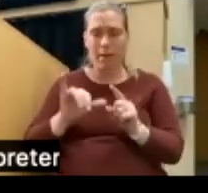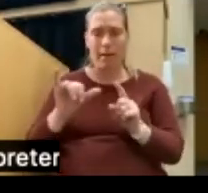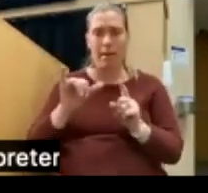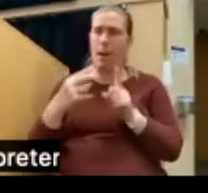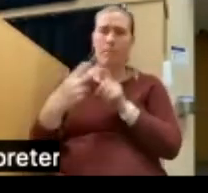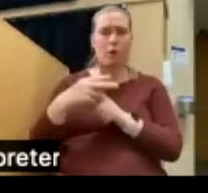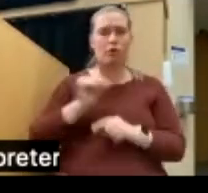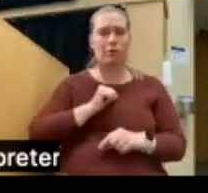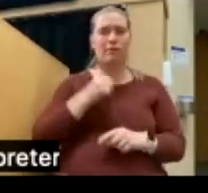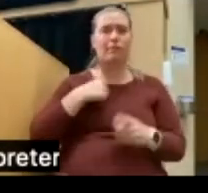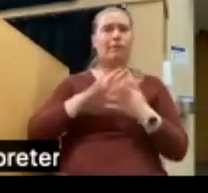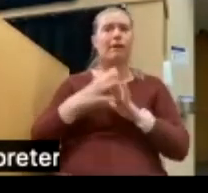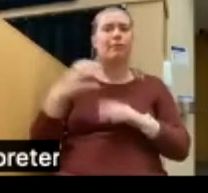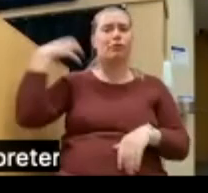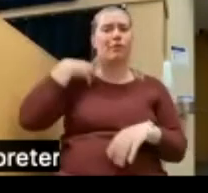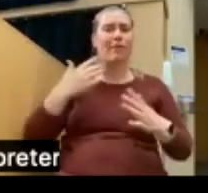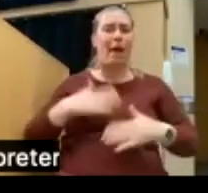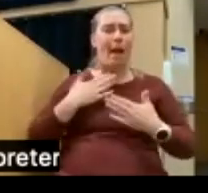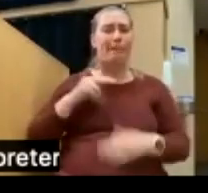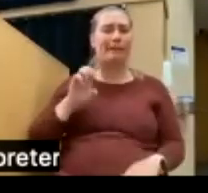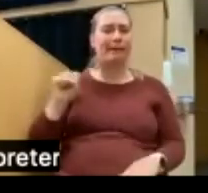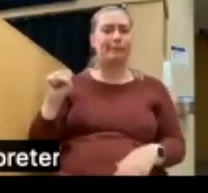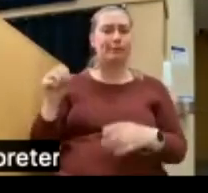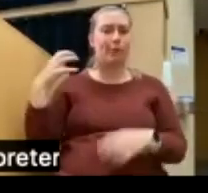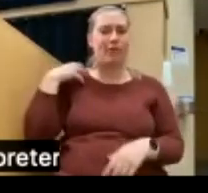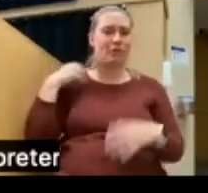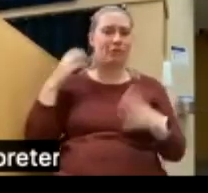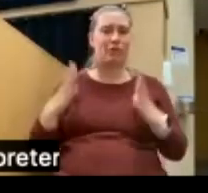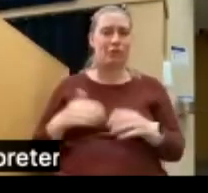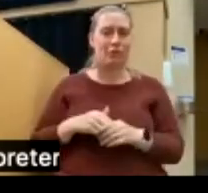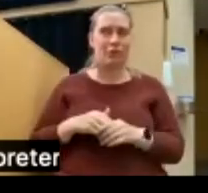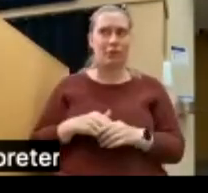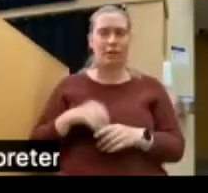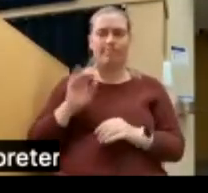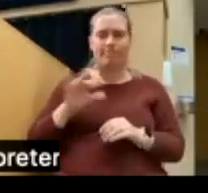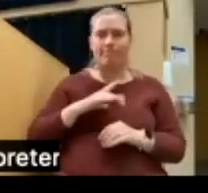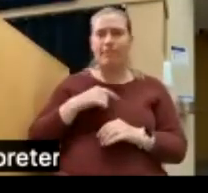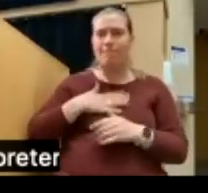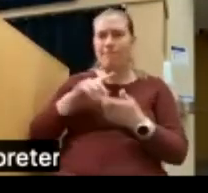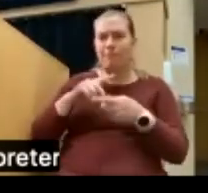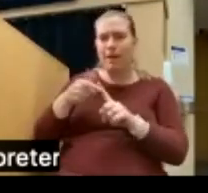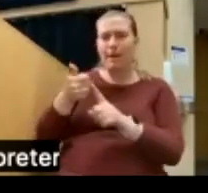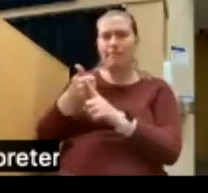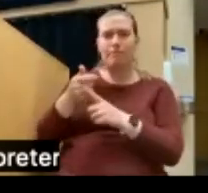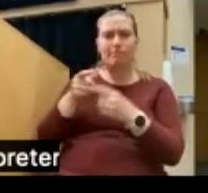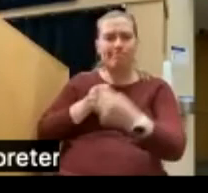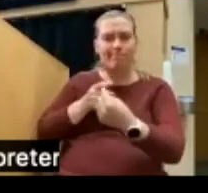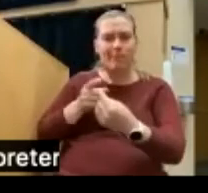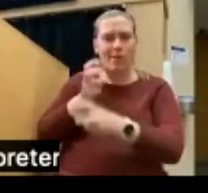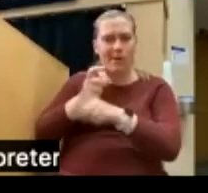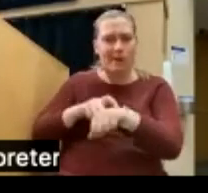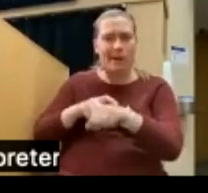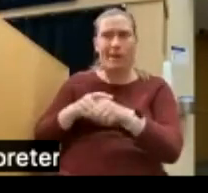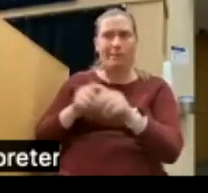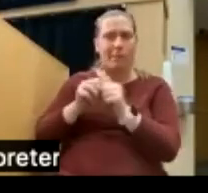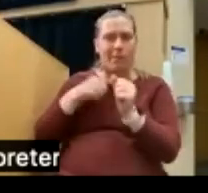you go in and, you know, think about a way you could support a colleague who's having a hard time? Is there something that you could do to lend a helping